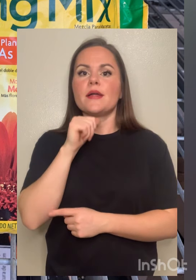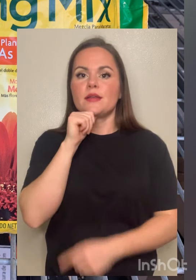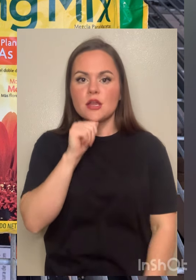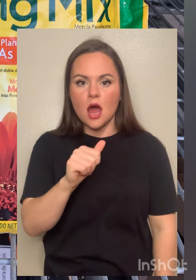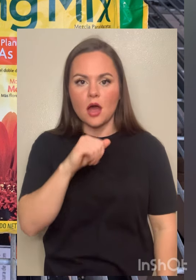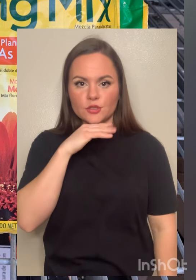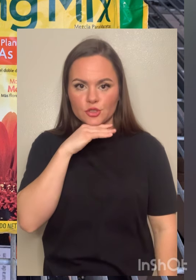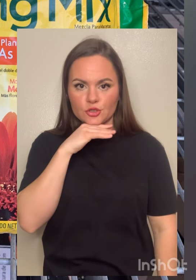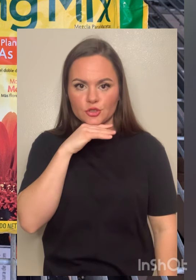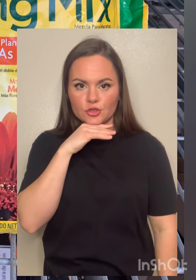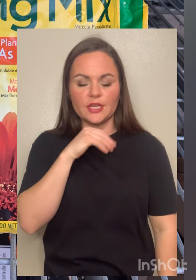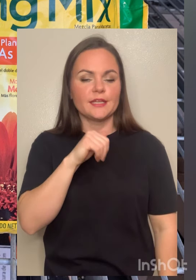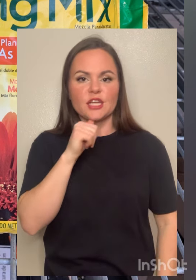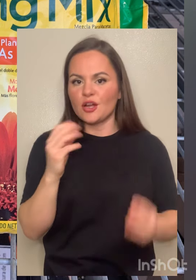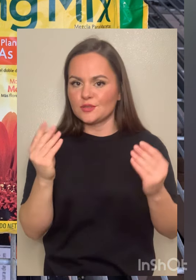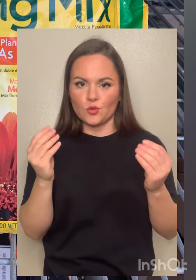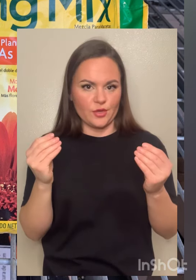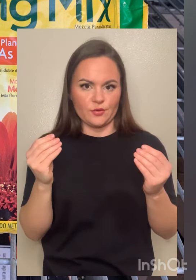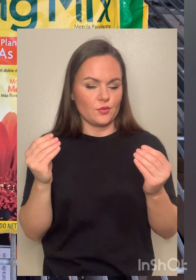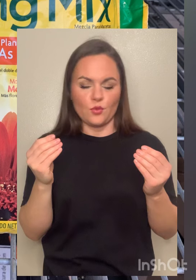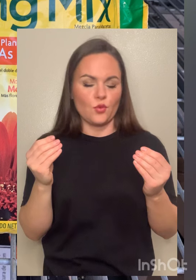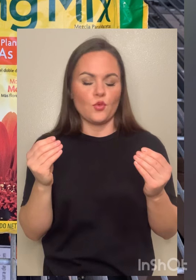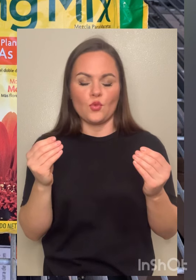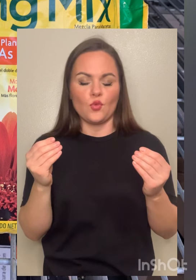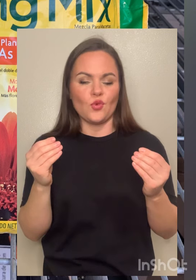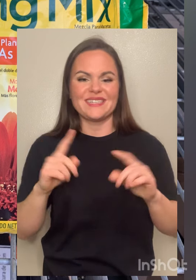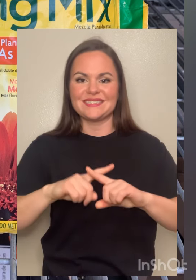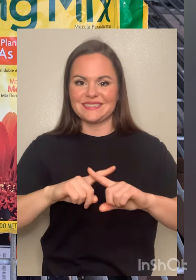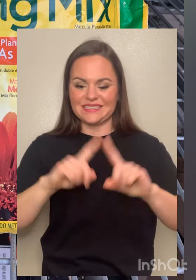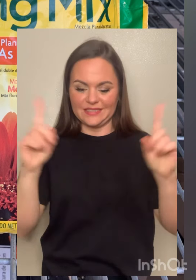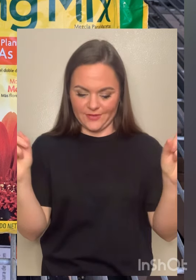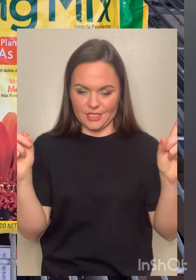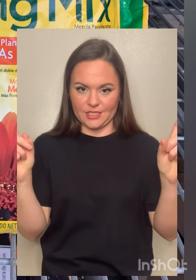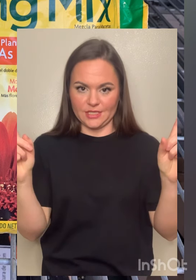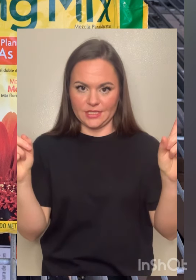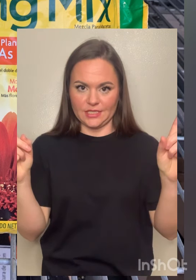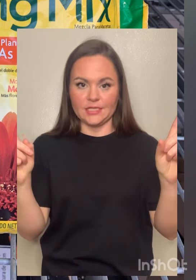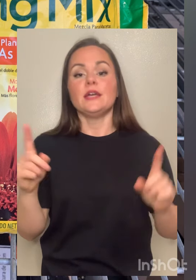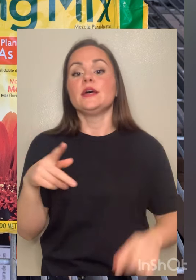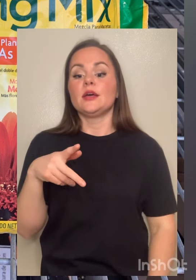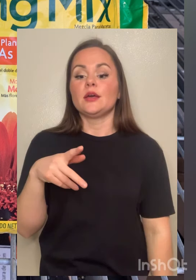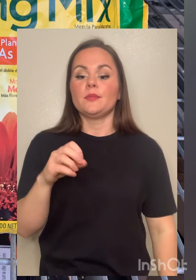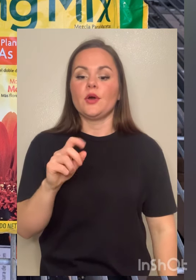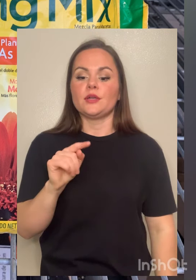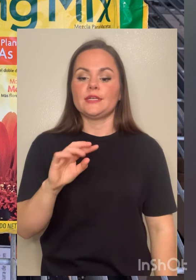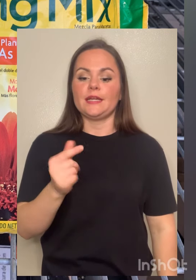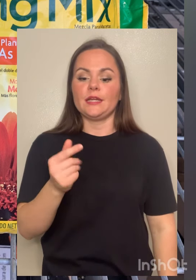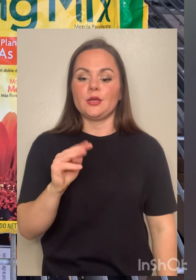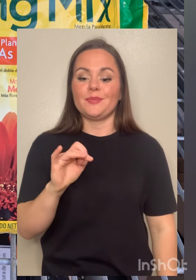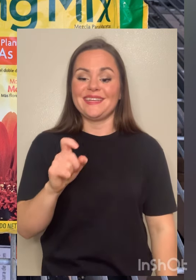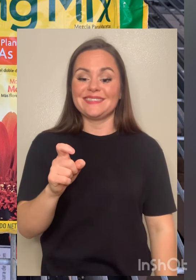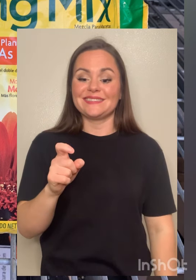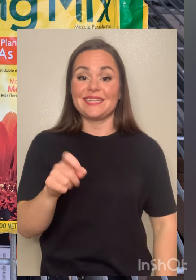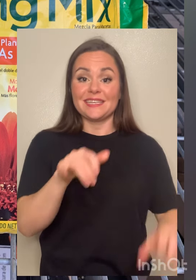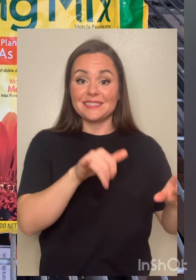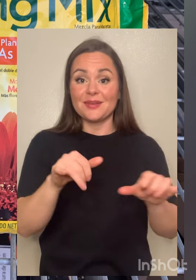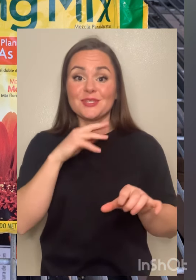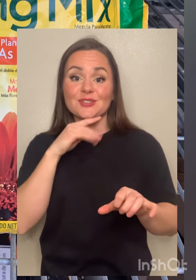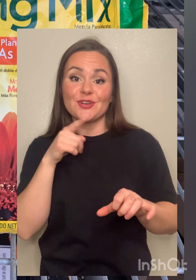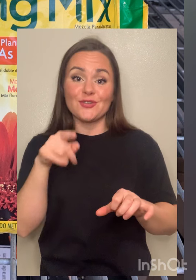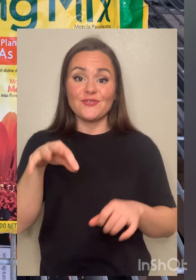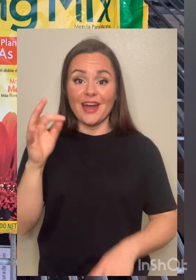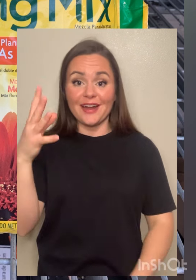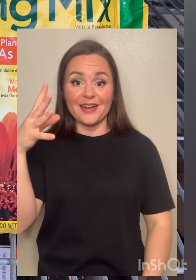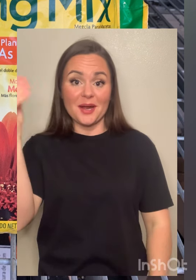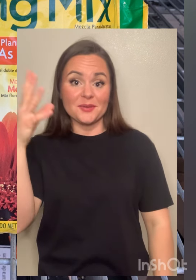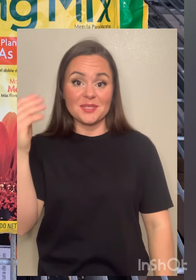dirt. Some might be labeled potting soils, however, but just remember, they're not soil, they're not